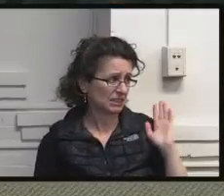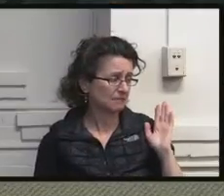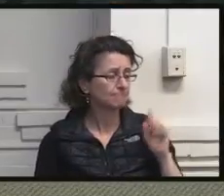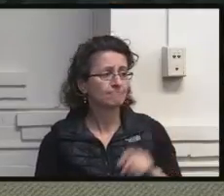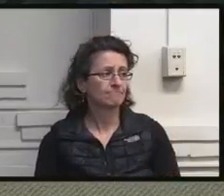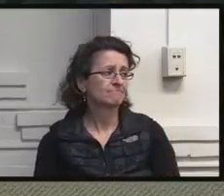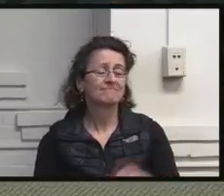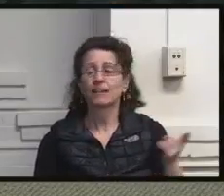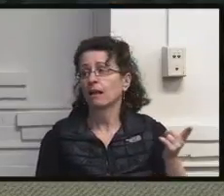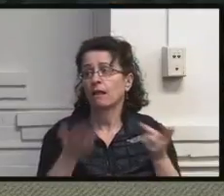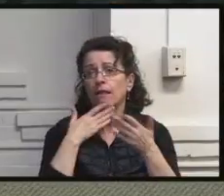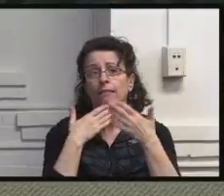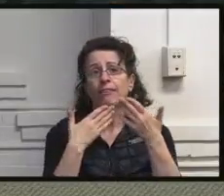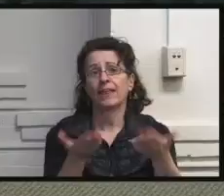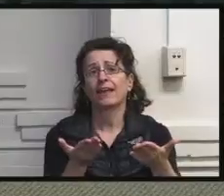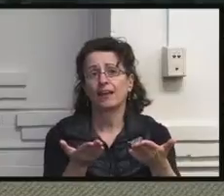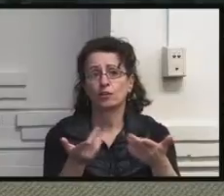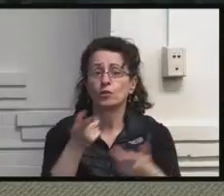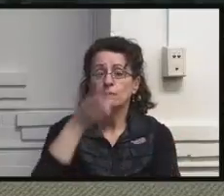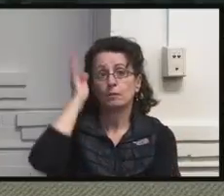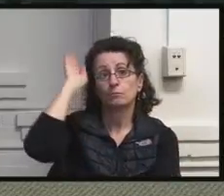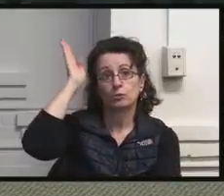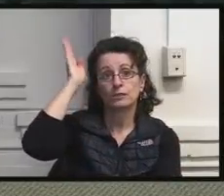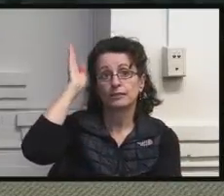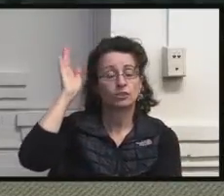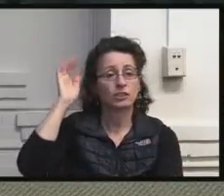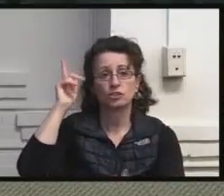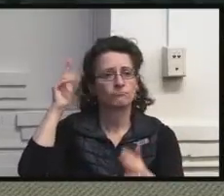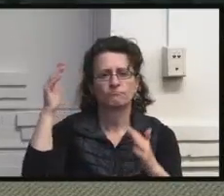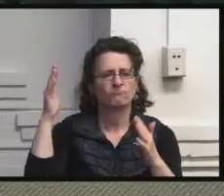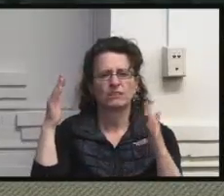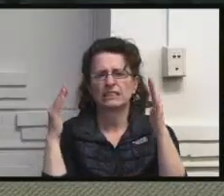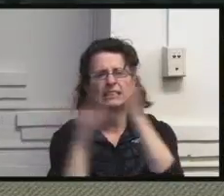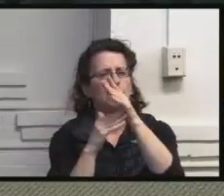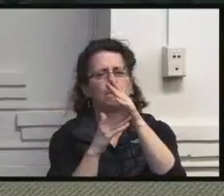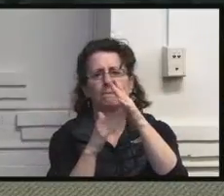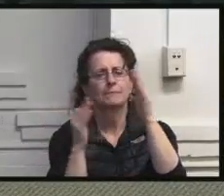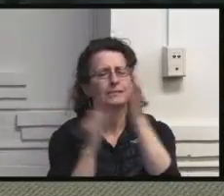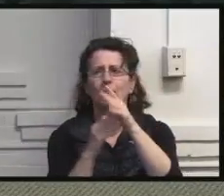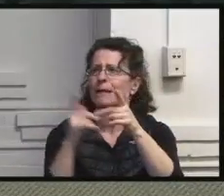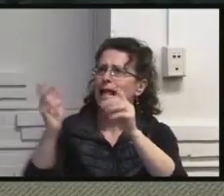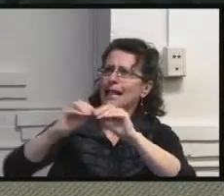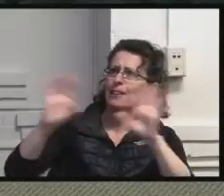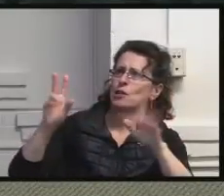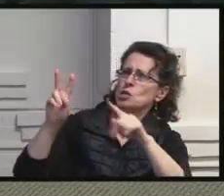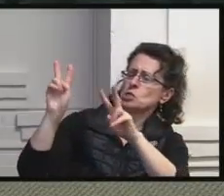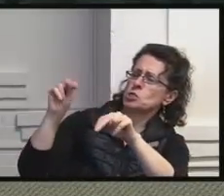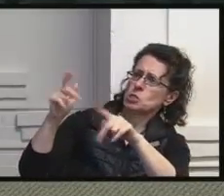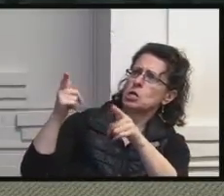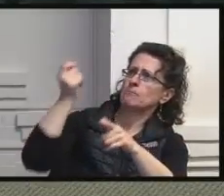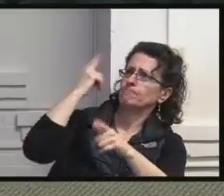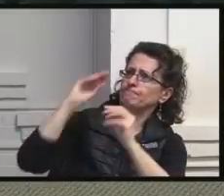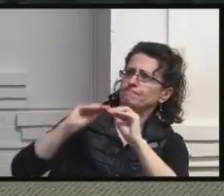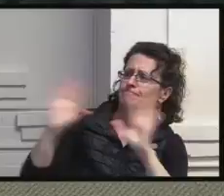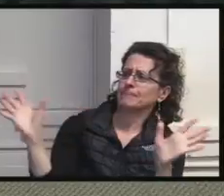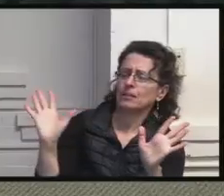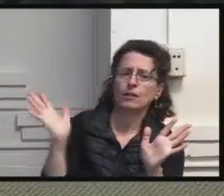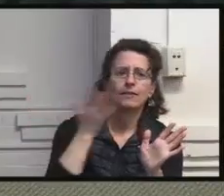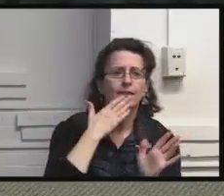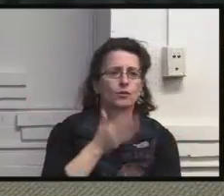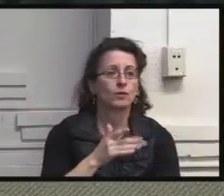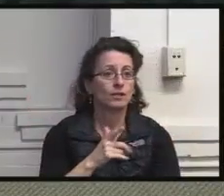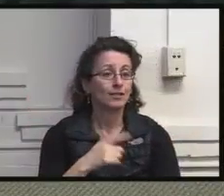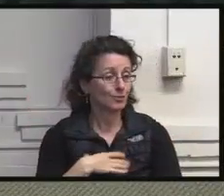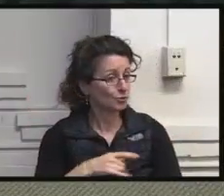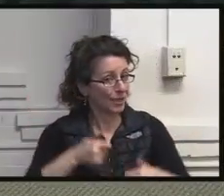something? Just to say thank you. The quality of the presentation was stellar. Mm-hmm. Makes it so accessible, and appreciate your work on it. Great. And did you